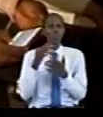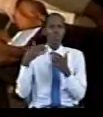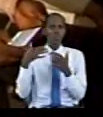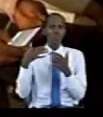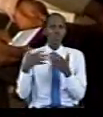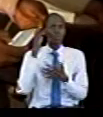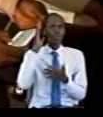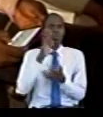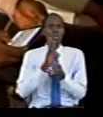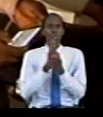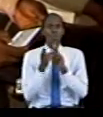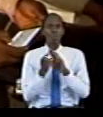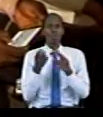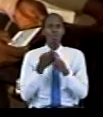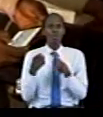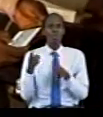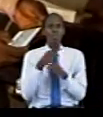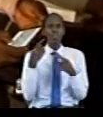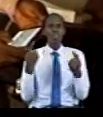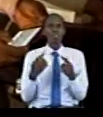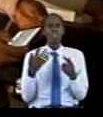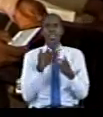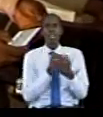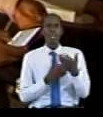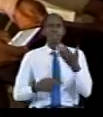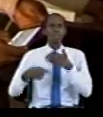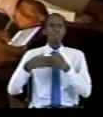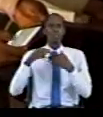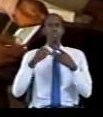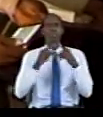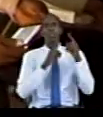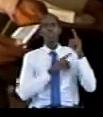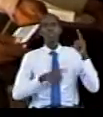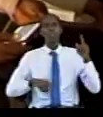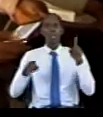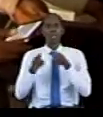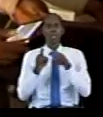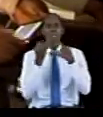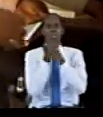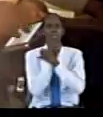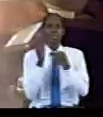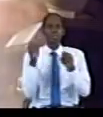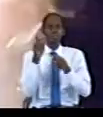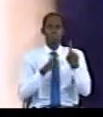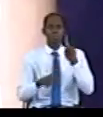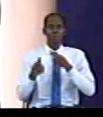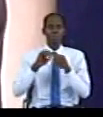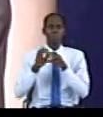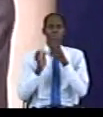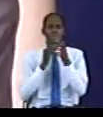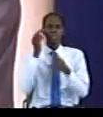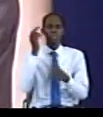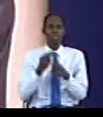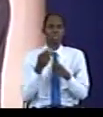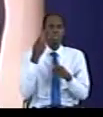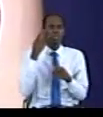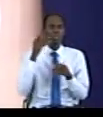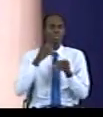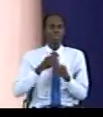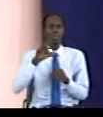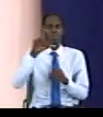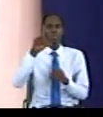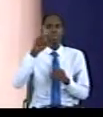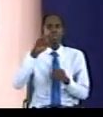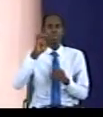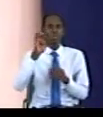sins, and they will turn to the Lord and be born again in Jesus' name. We're looking at Luke chapter 24. Luke